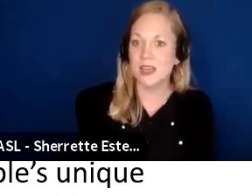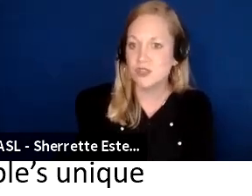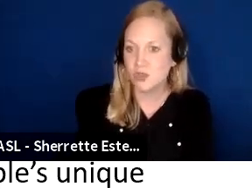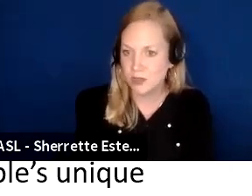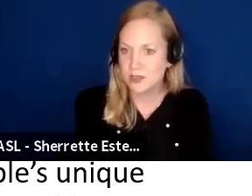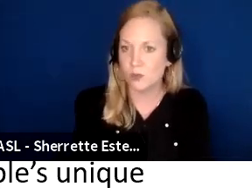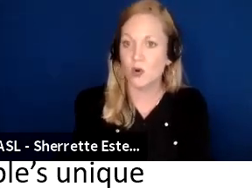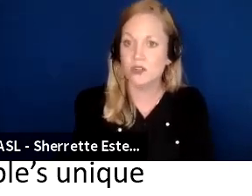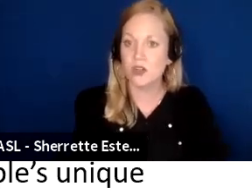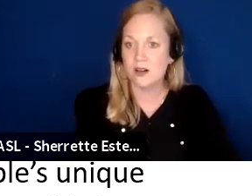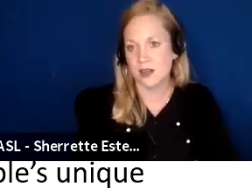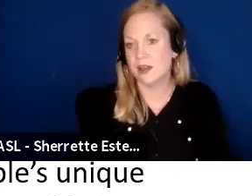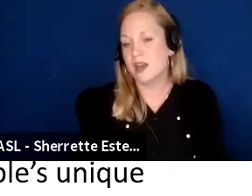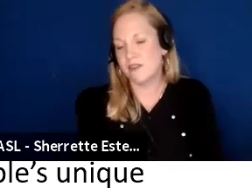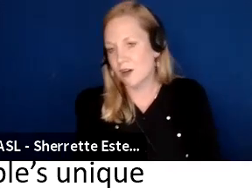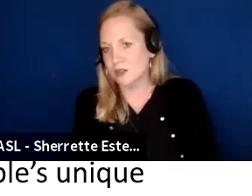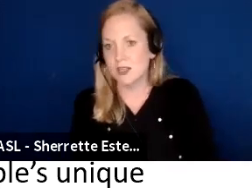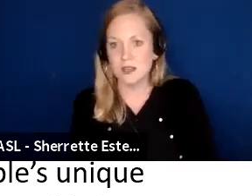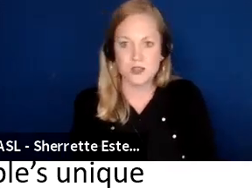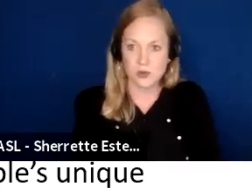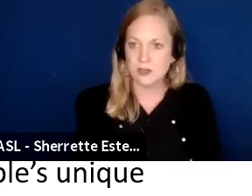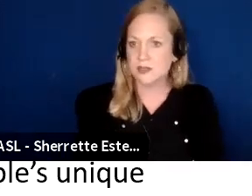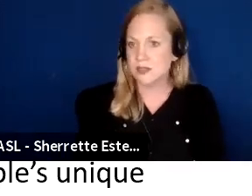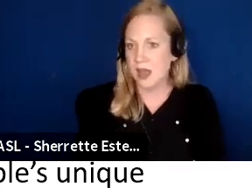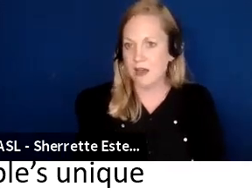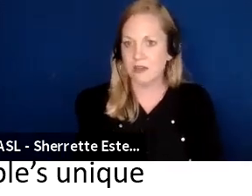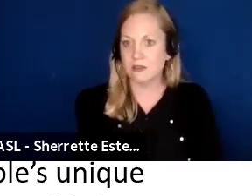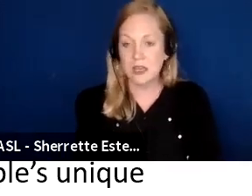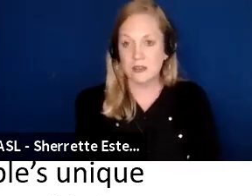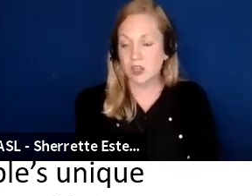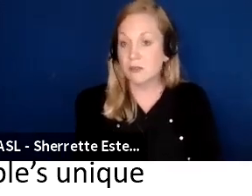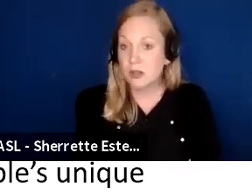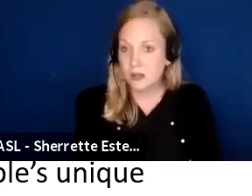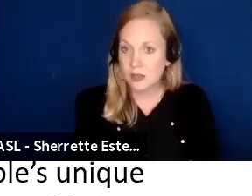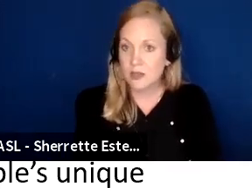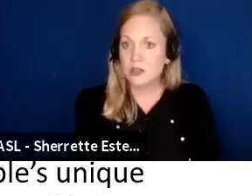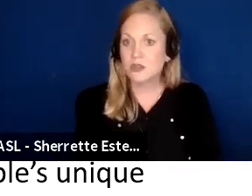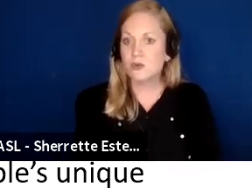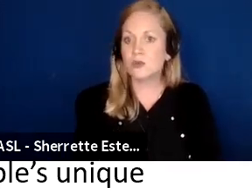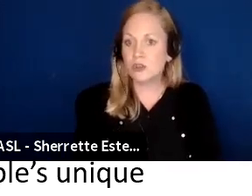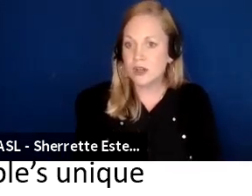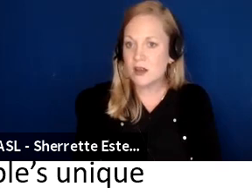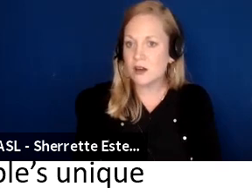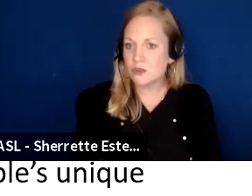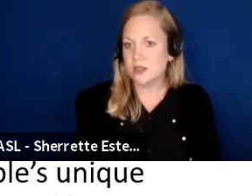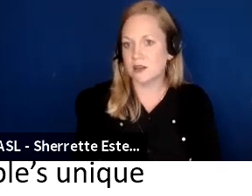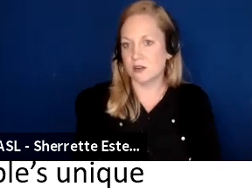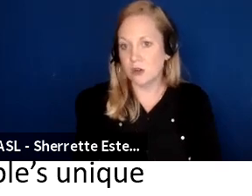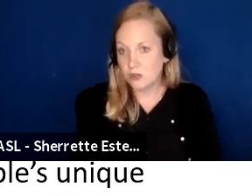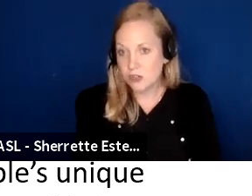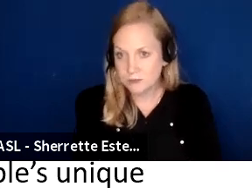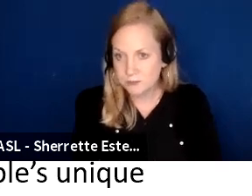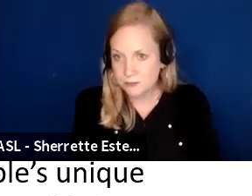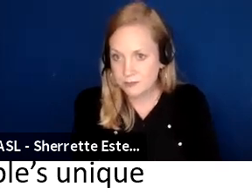has engaged students and worked alongside faculty, students, staff, and the community to learn and understand